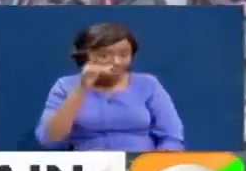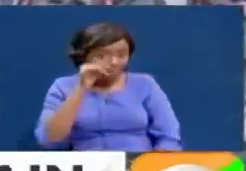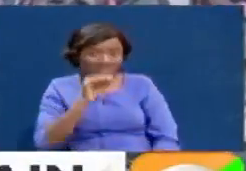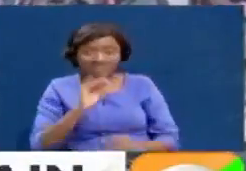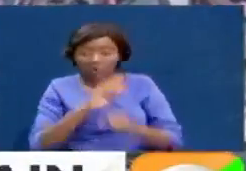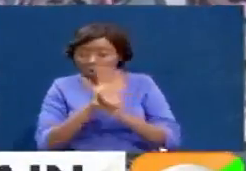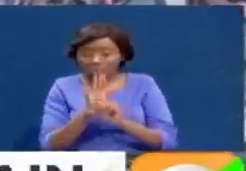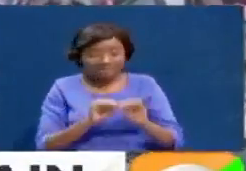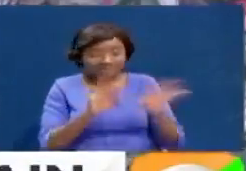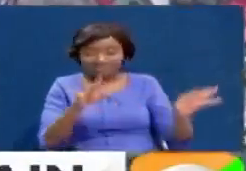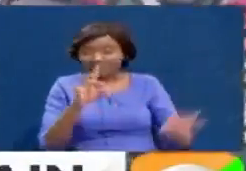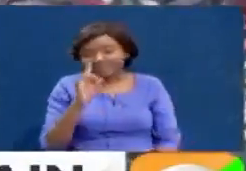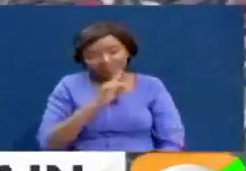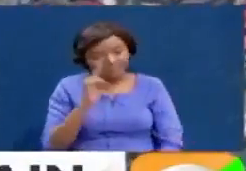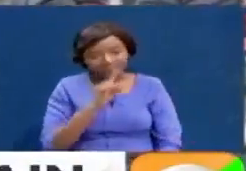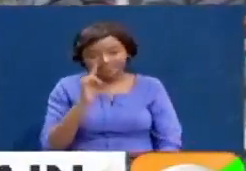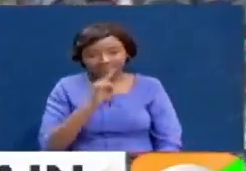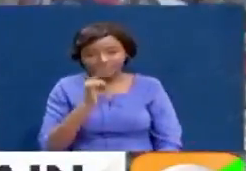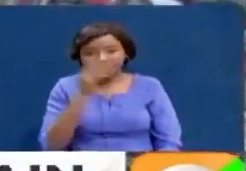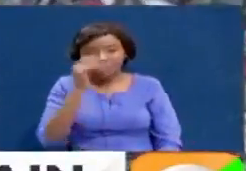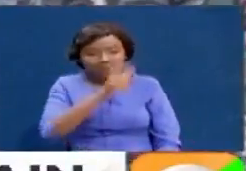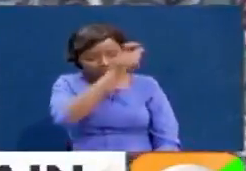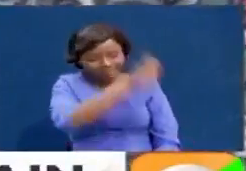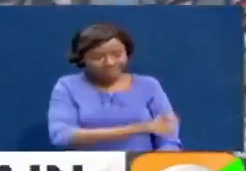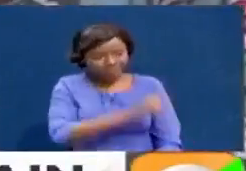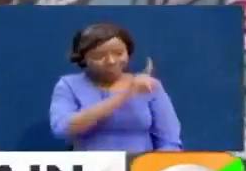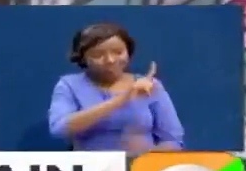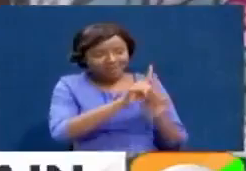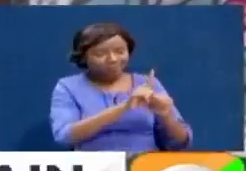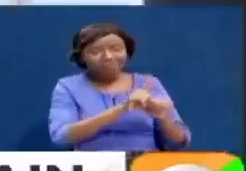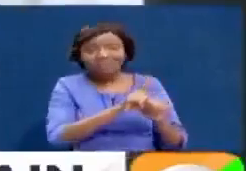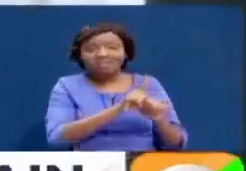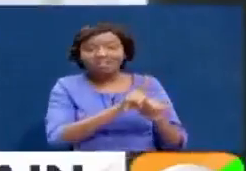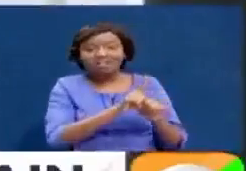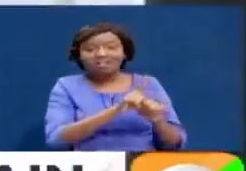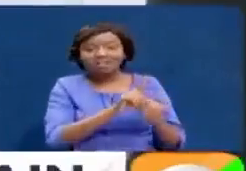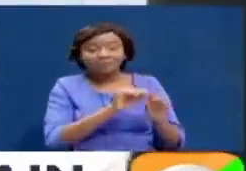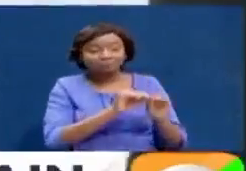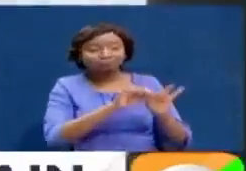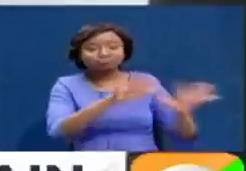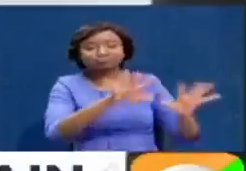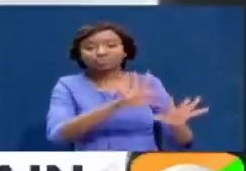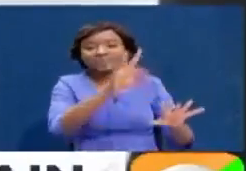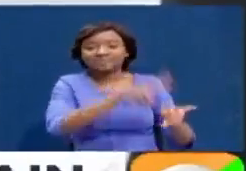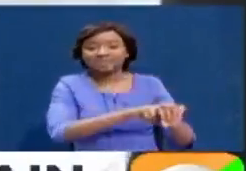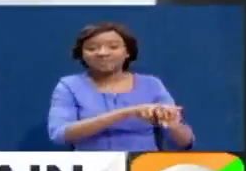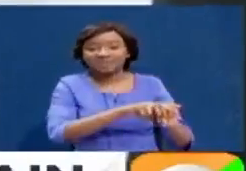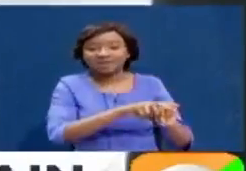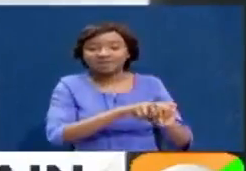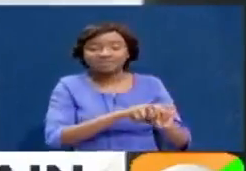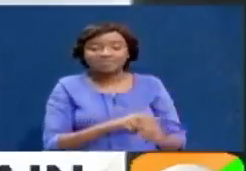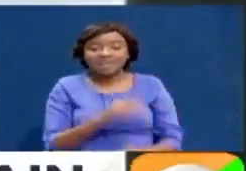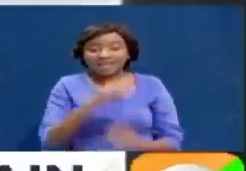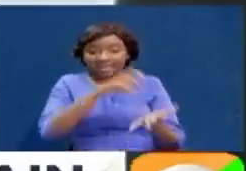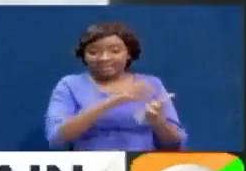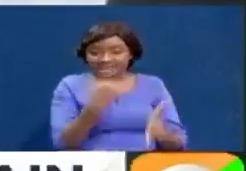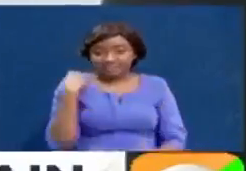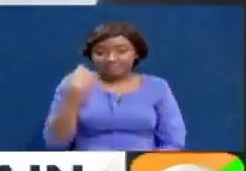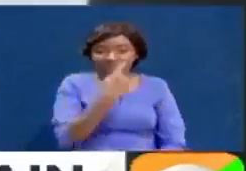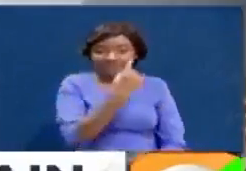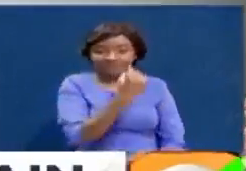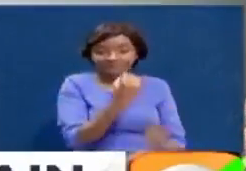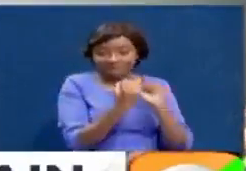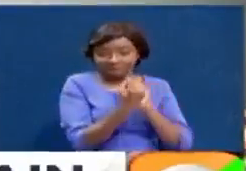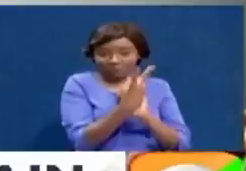of the virus is getting out of hand. A single infection can be traced to 37 more infections. Case number 14 is